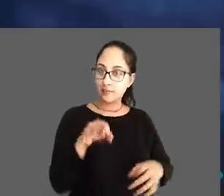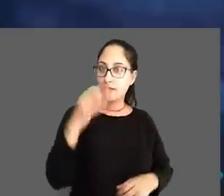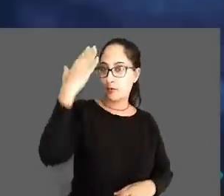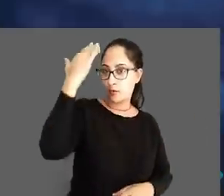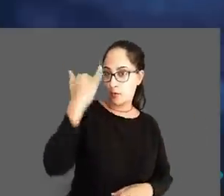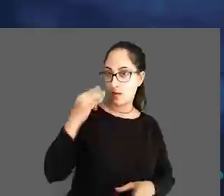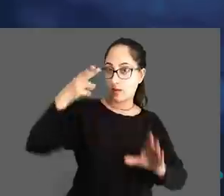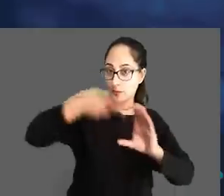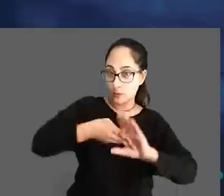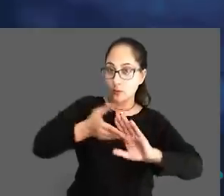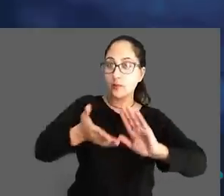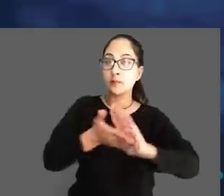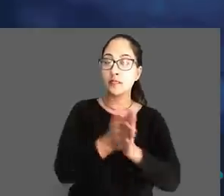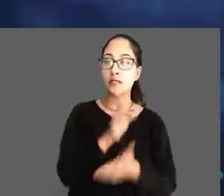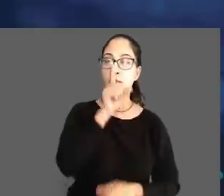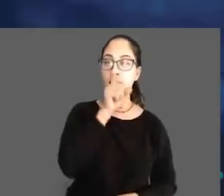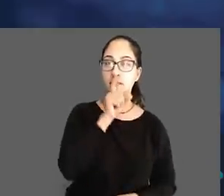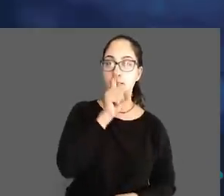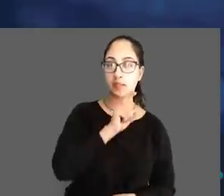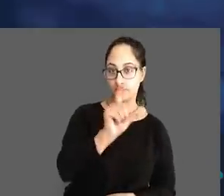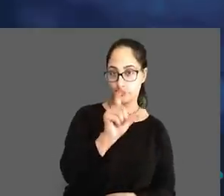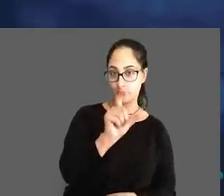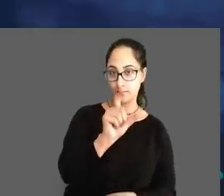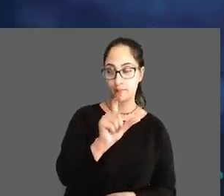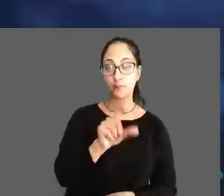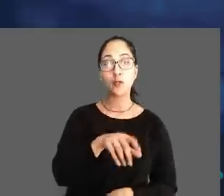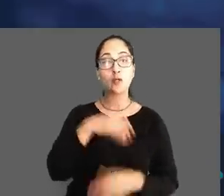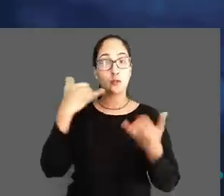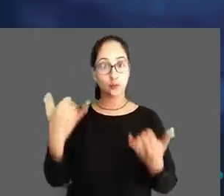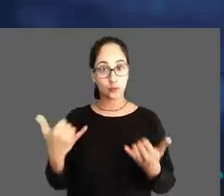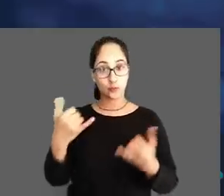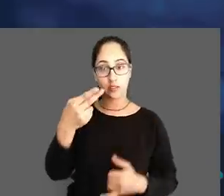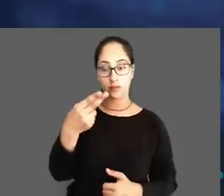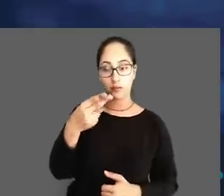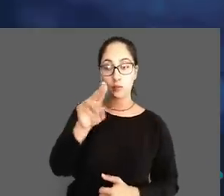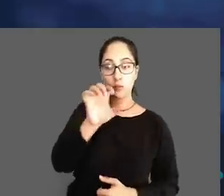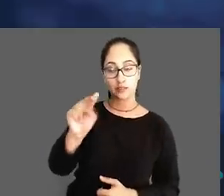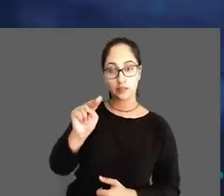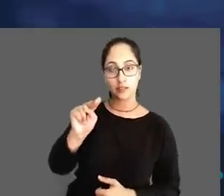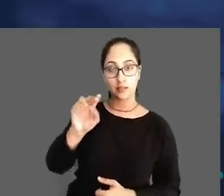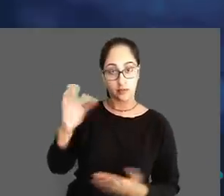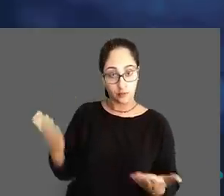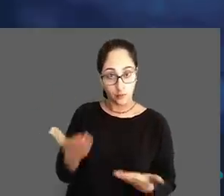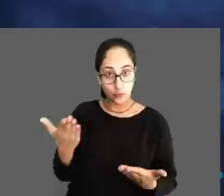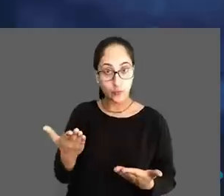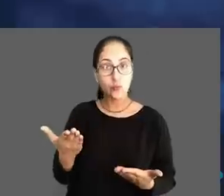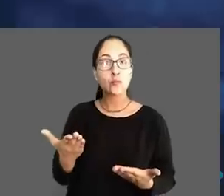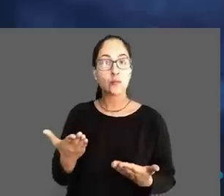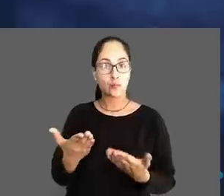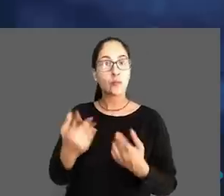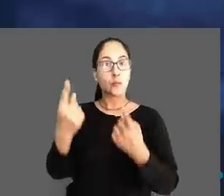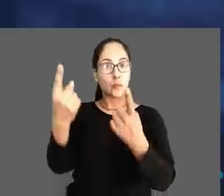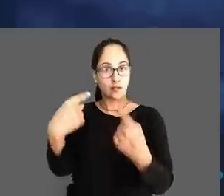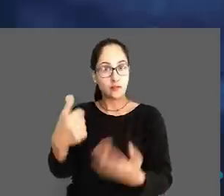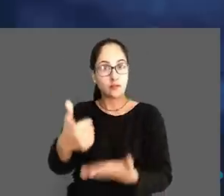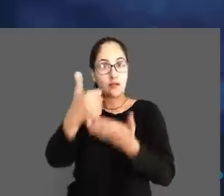Alwais Hussein will take us back to some of those questions and help us all to articulate answers to these questions.